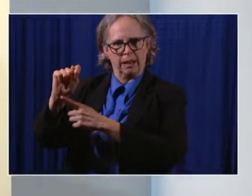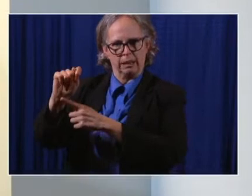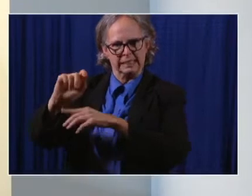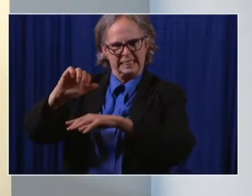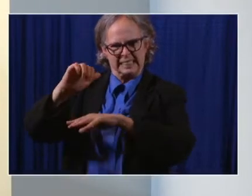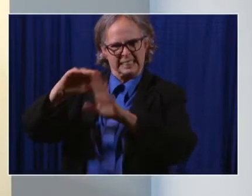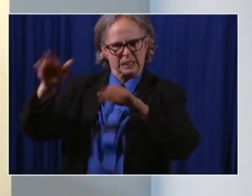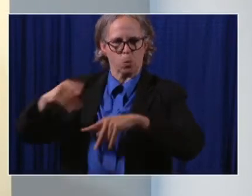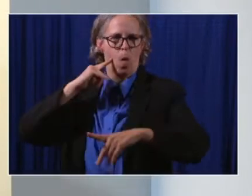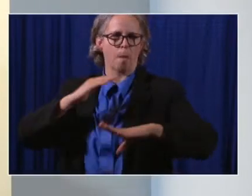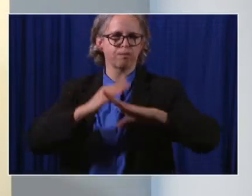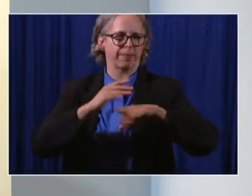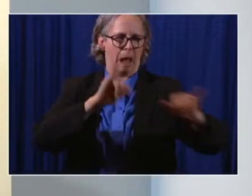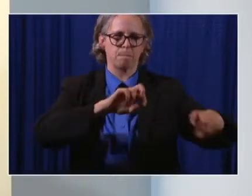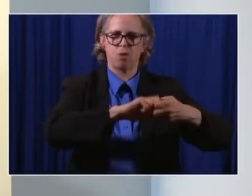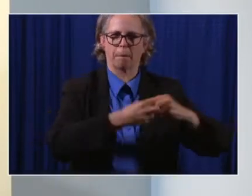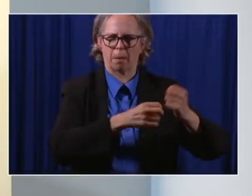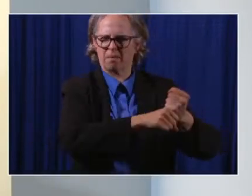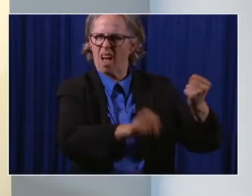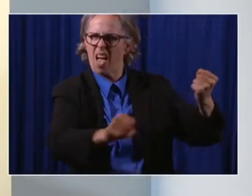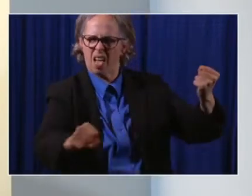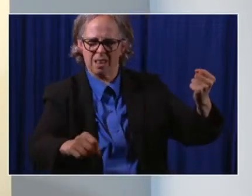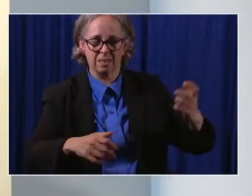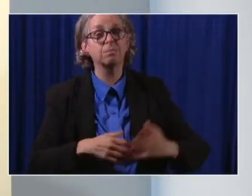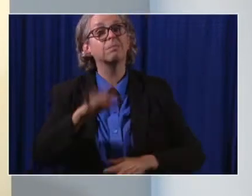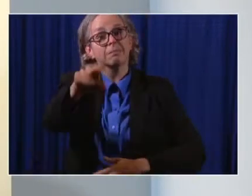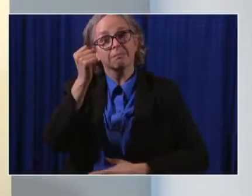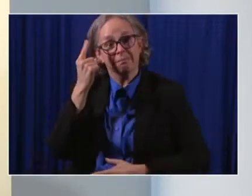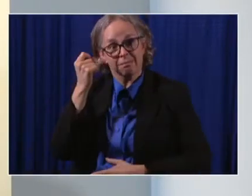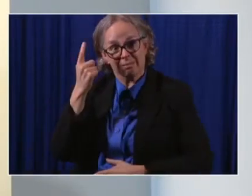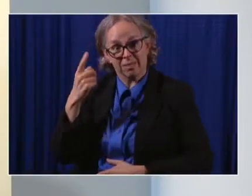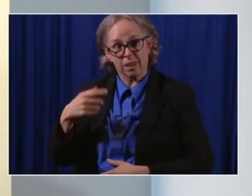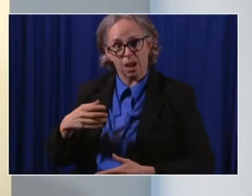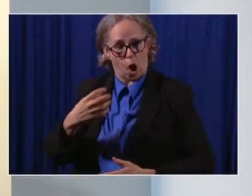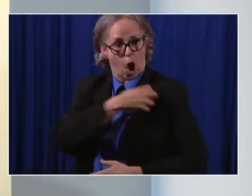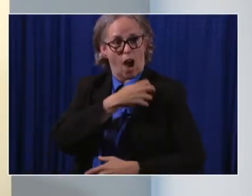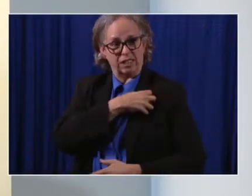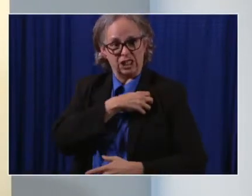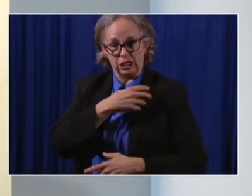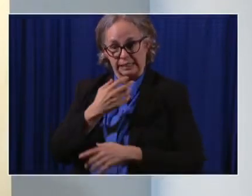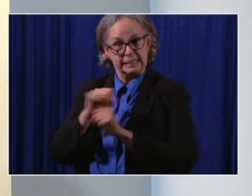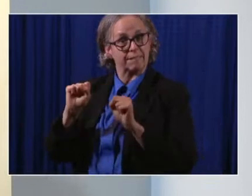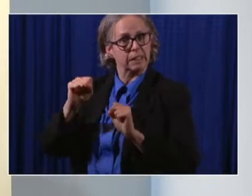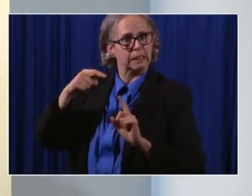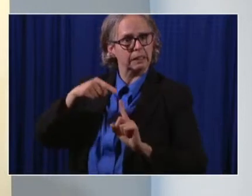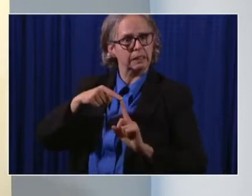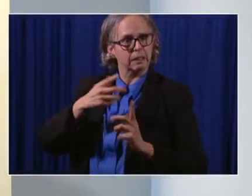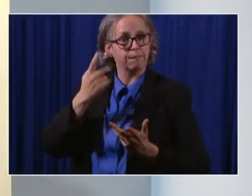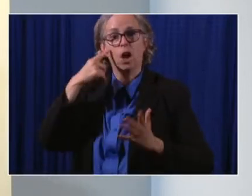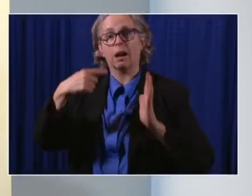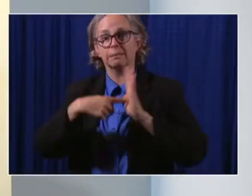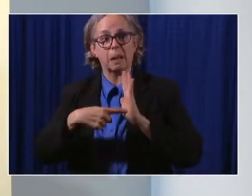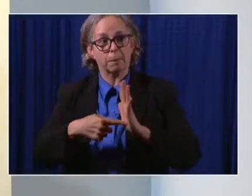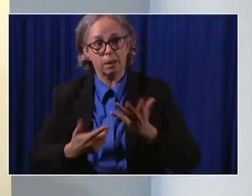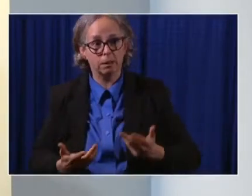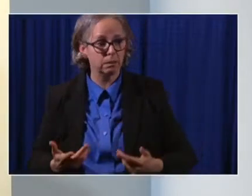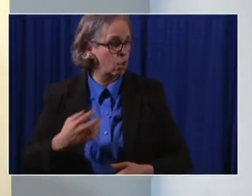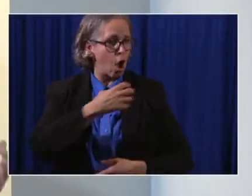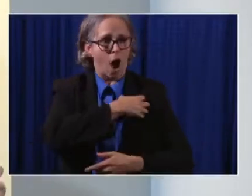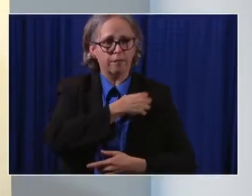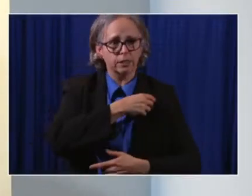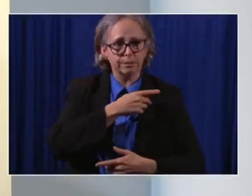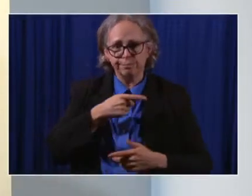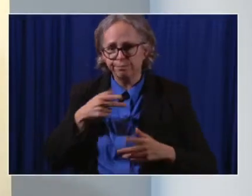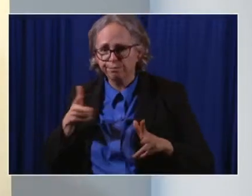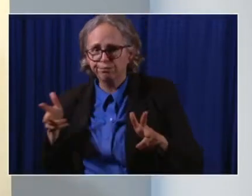also about officer safety. Under the current system, a person could have an outstanding warrant, and then an officer in